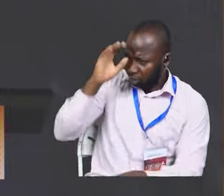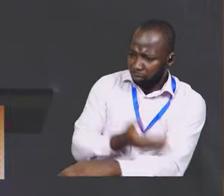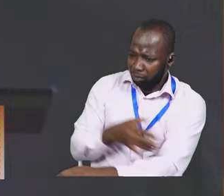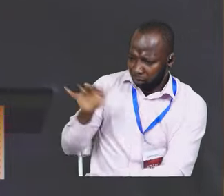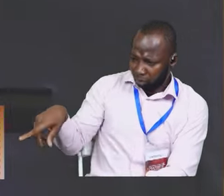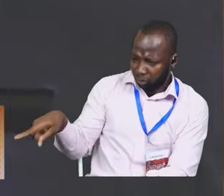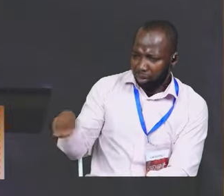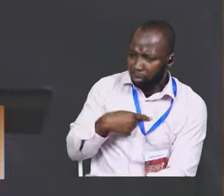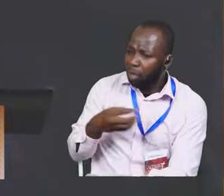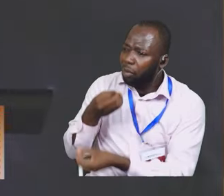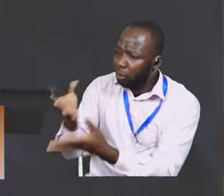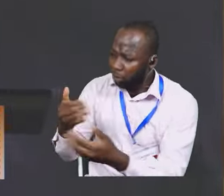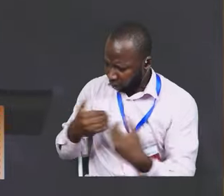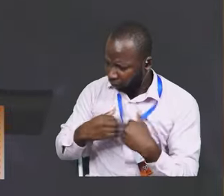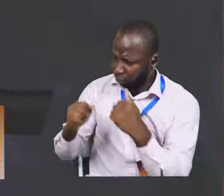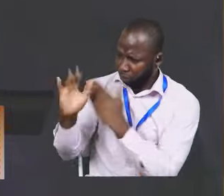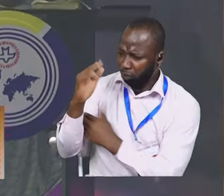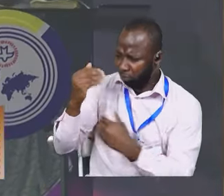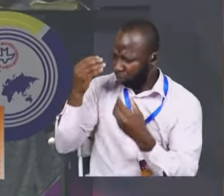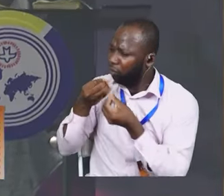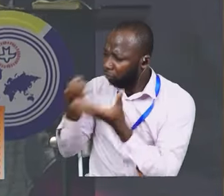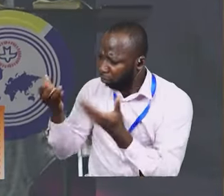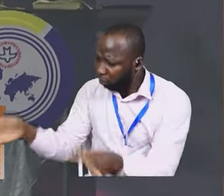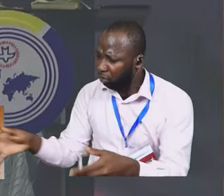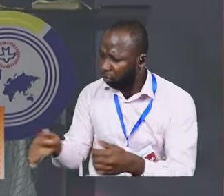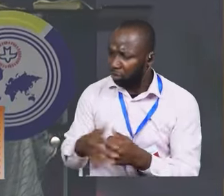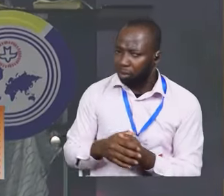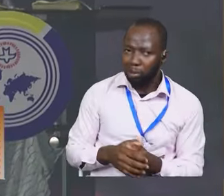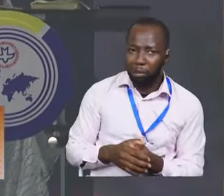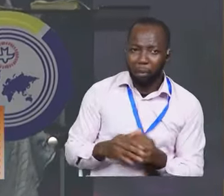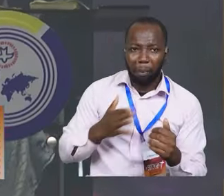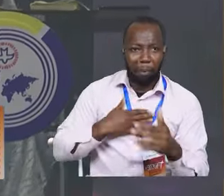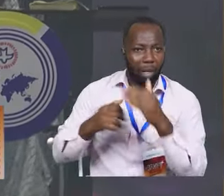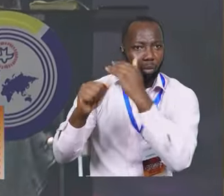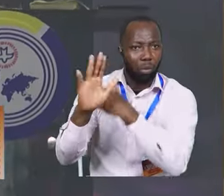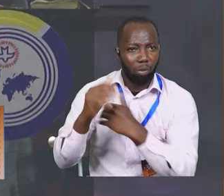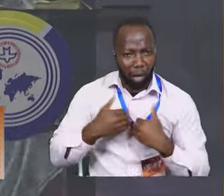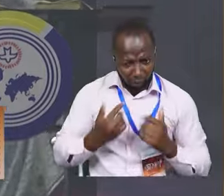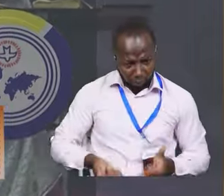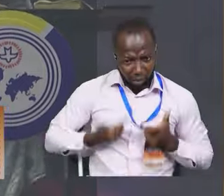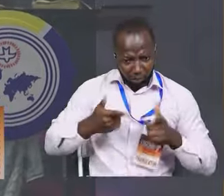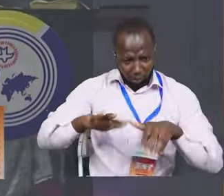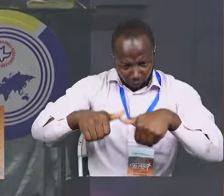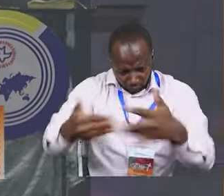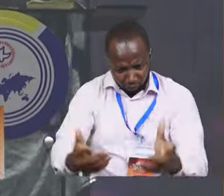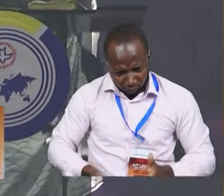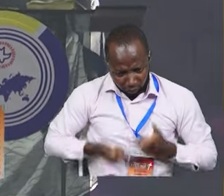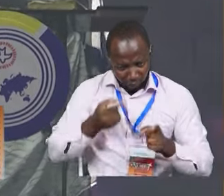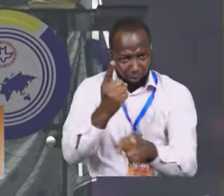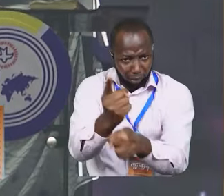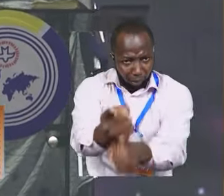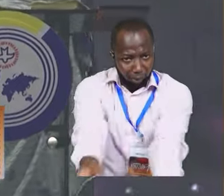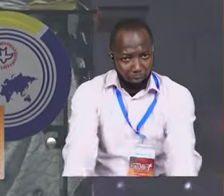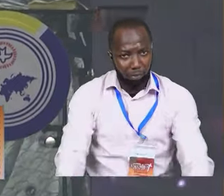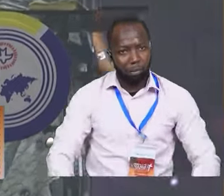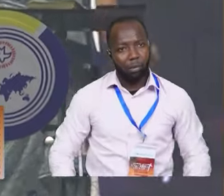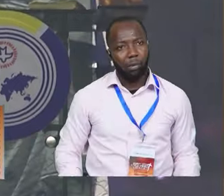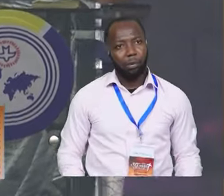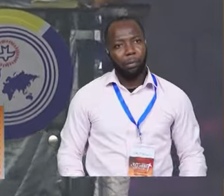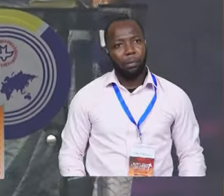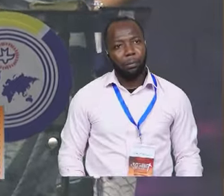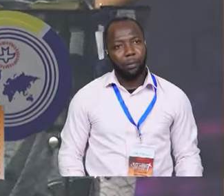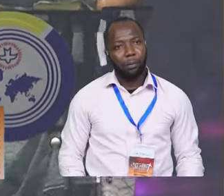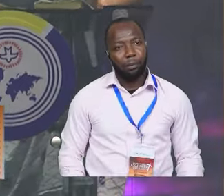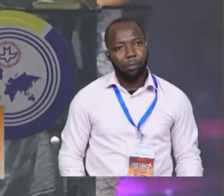catch it out, send me one yami. I told you that I have a God. Hey, my God has life. He gives